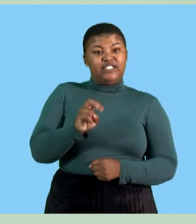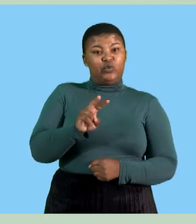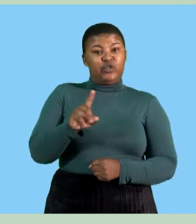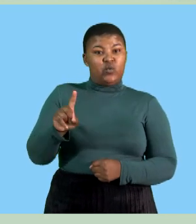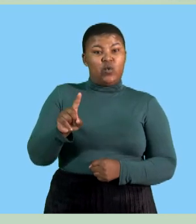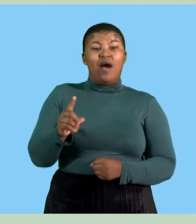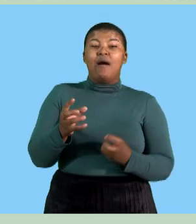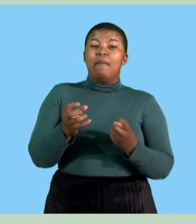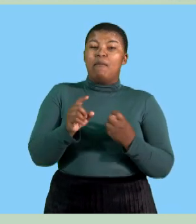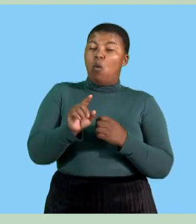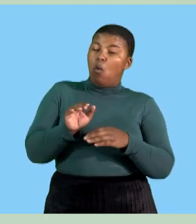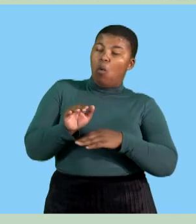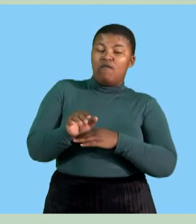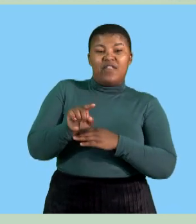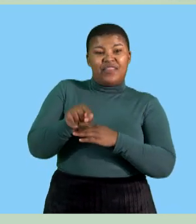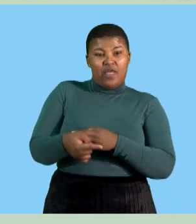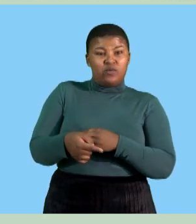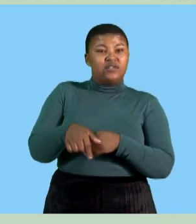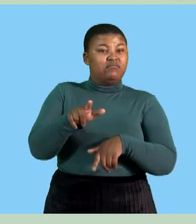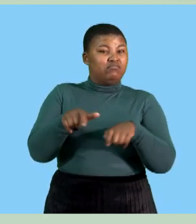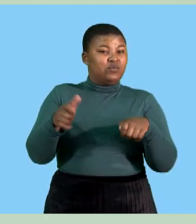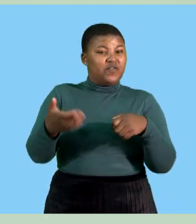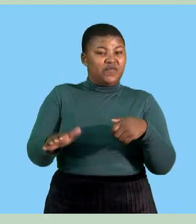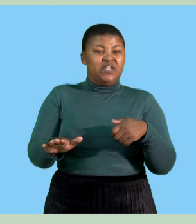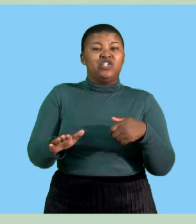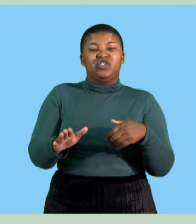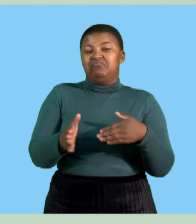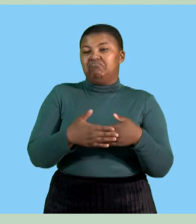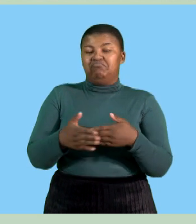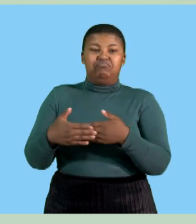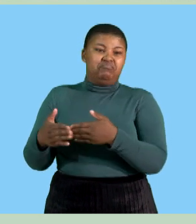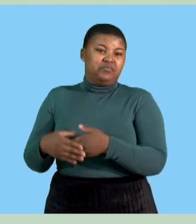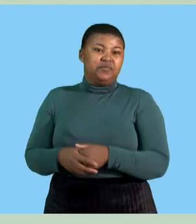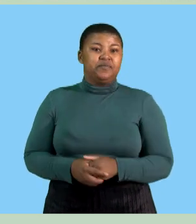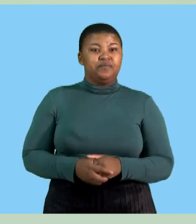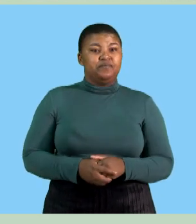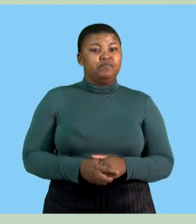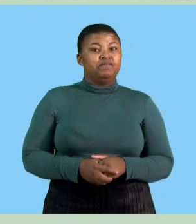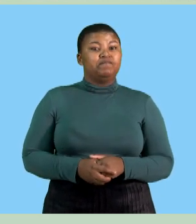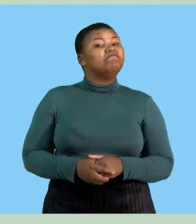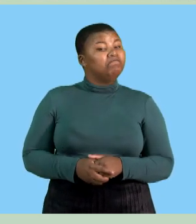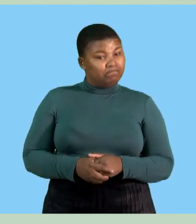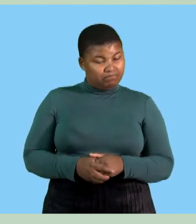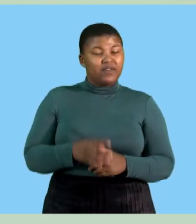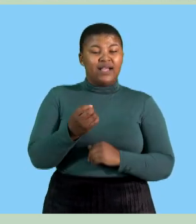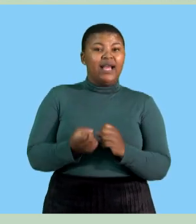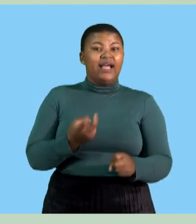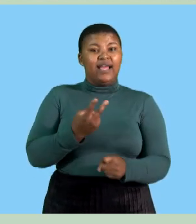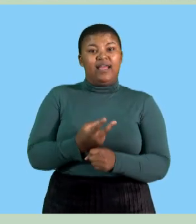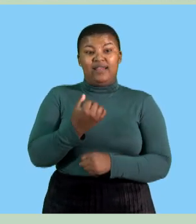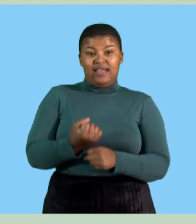liquidated. And by the following year, July 2021, 1,000 more closed. So this is